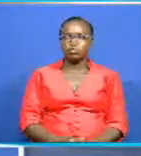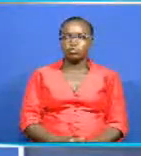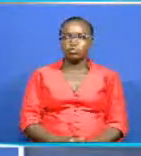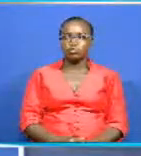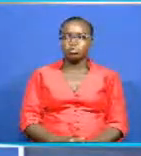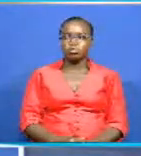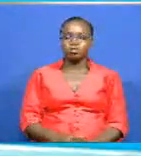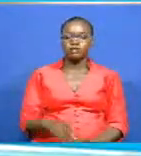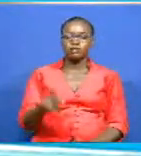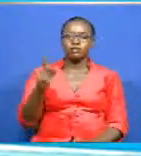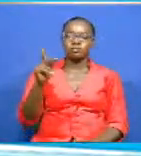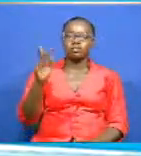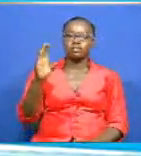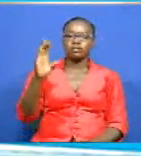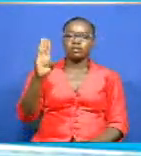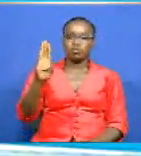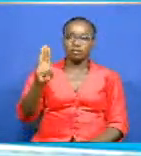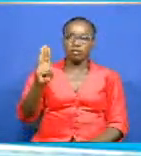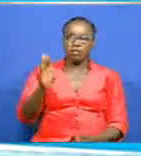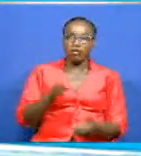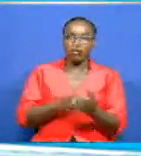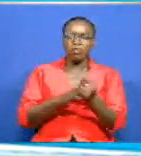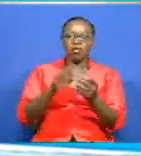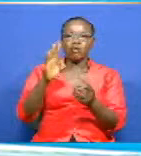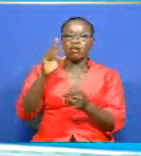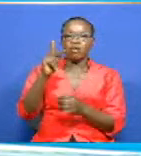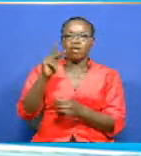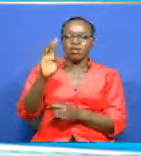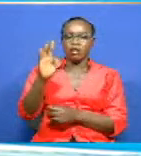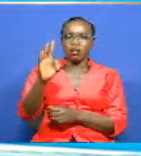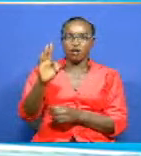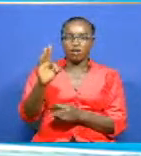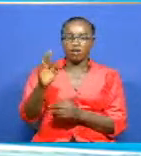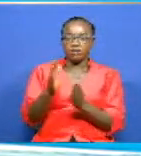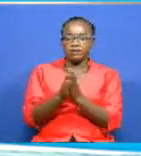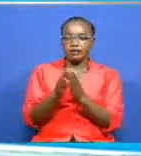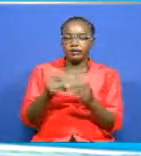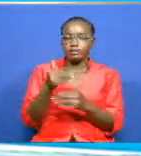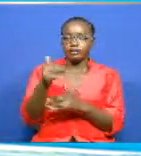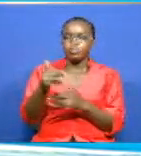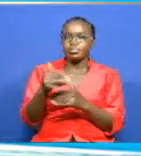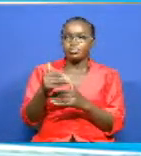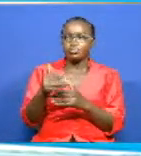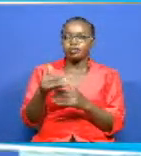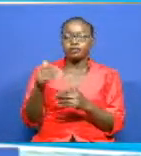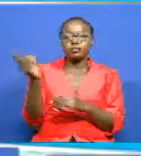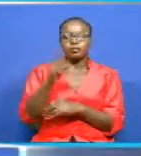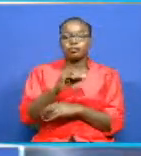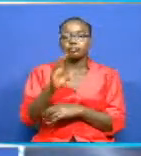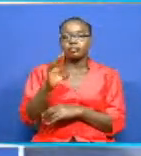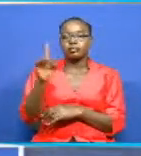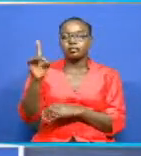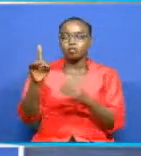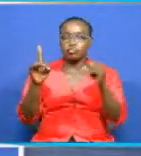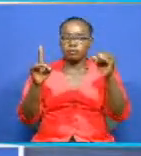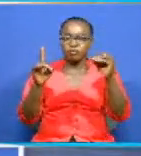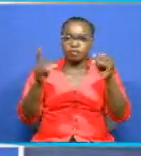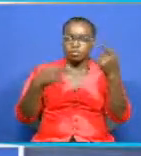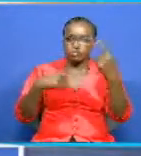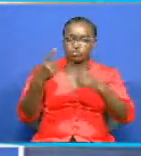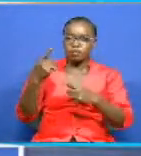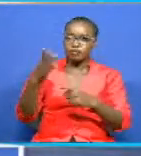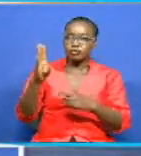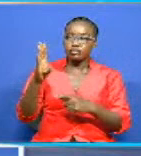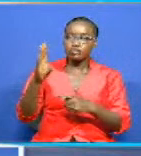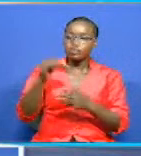Now, KCB FC leads the FKF Premier League standings after match day 7, following their 1-0 win over Bidco over